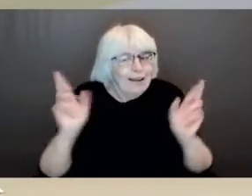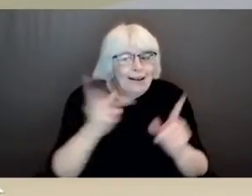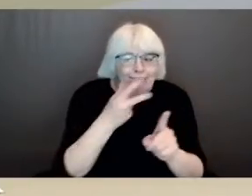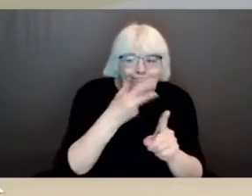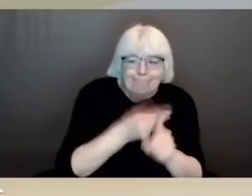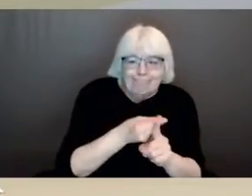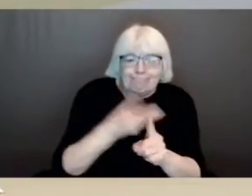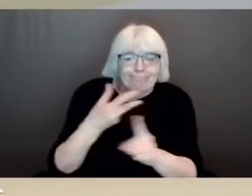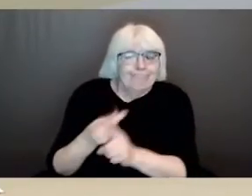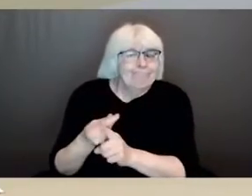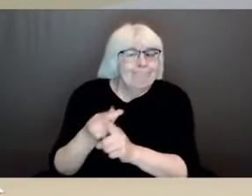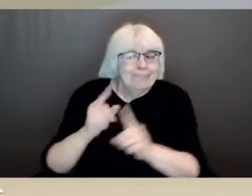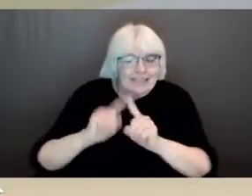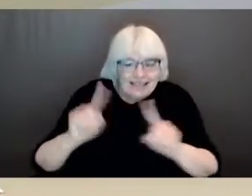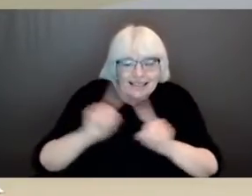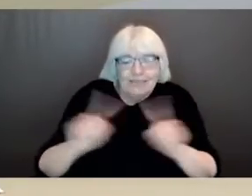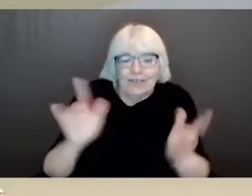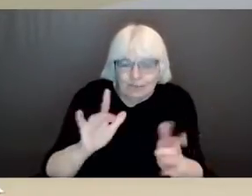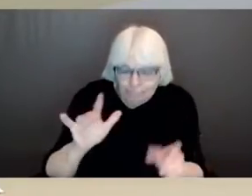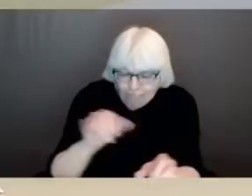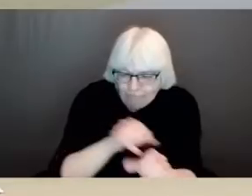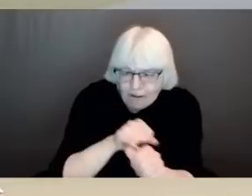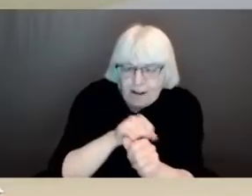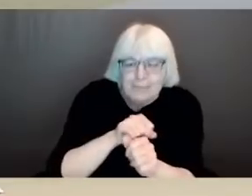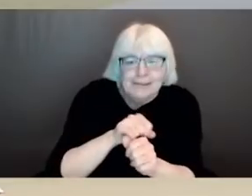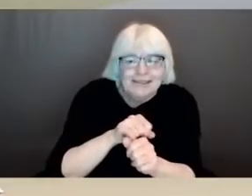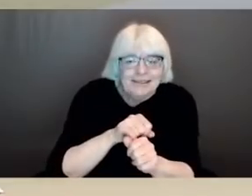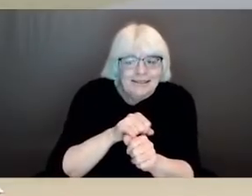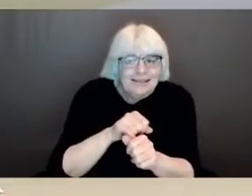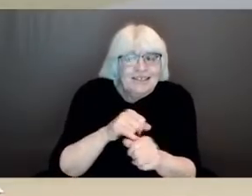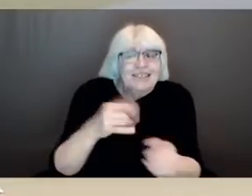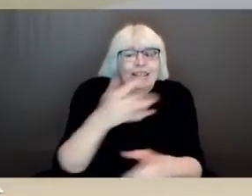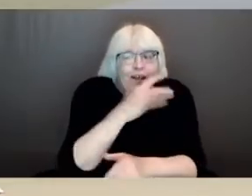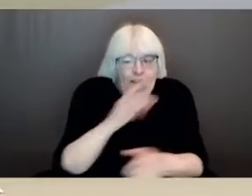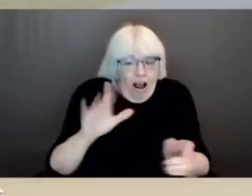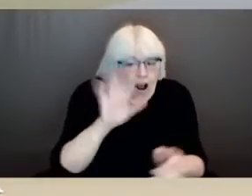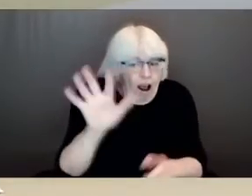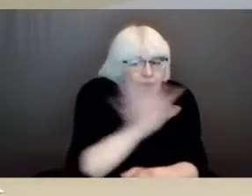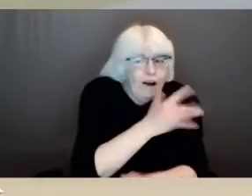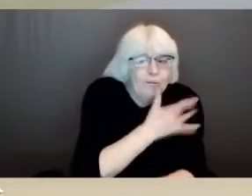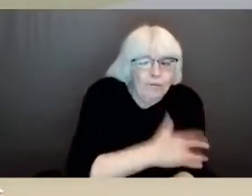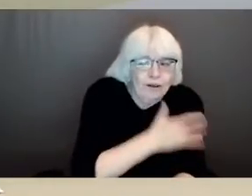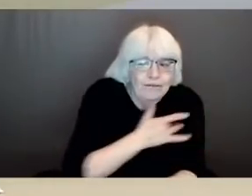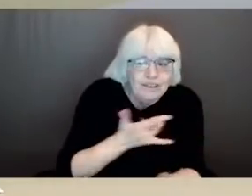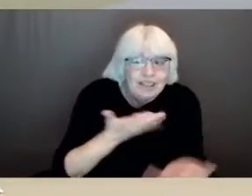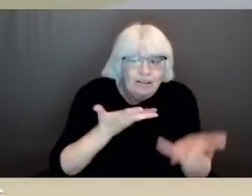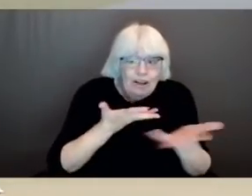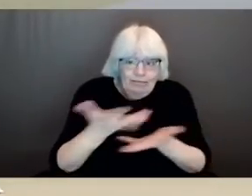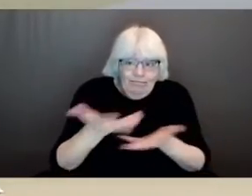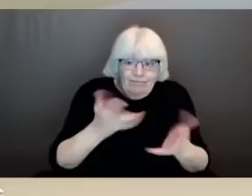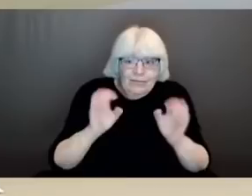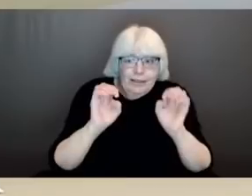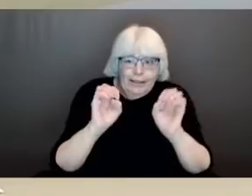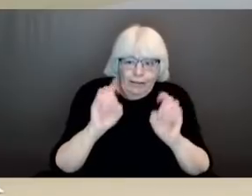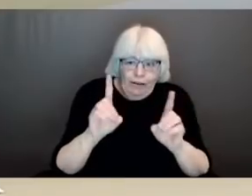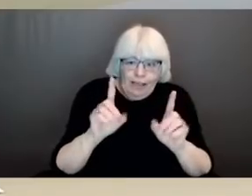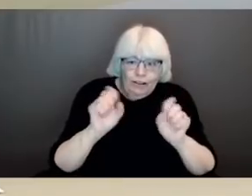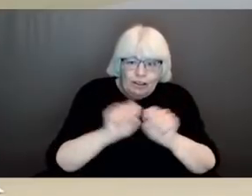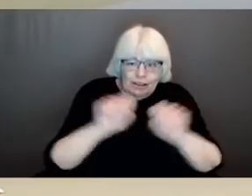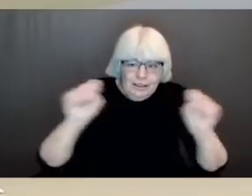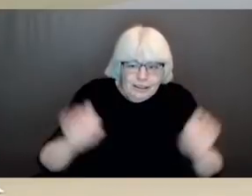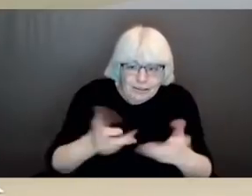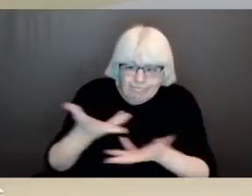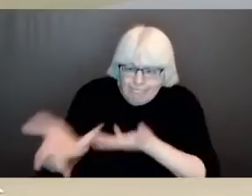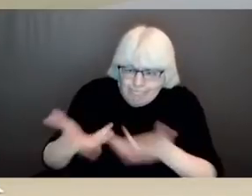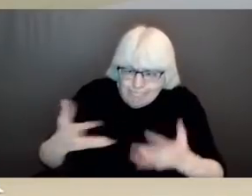the province. We are working with the education system and health PI partners to explore how to increase the rate of vaccine uptake